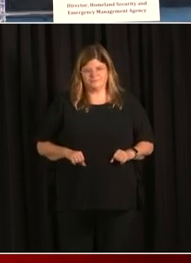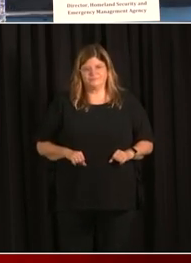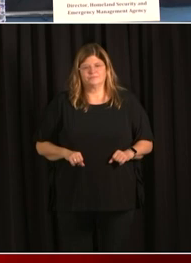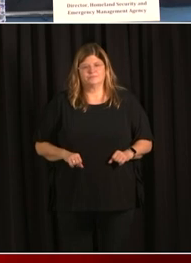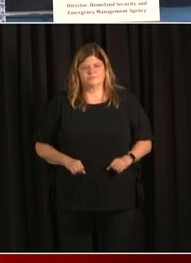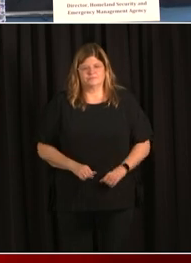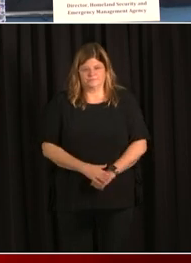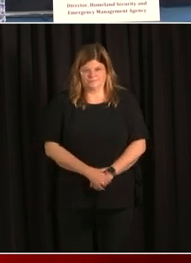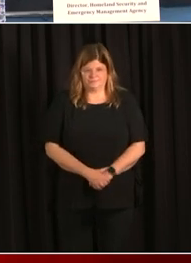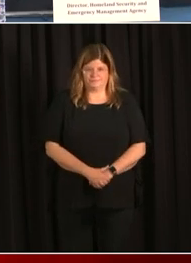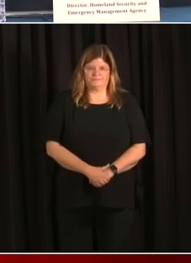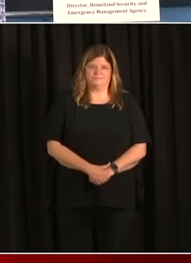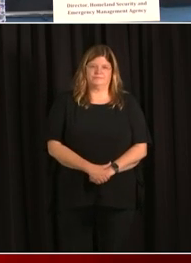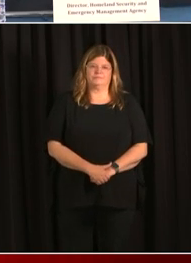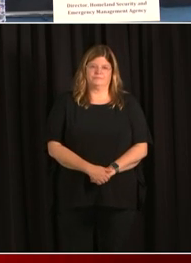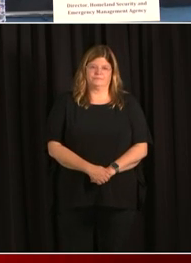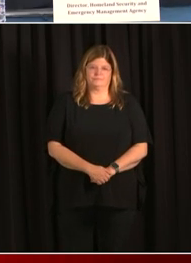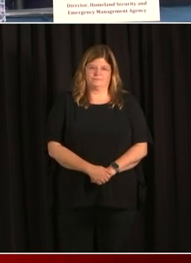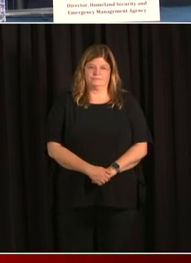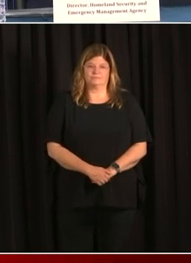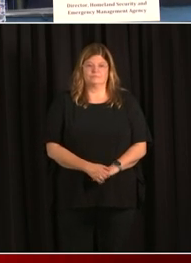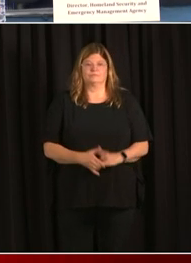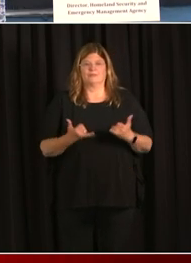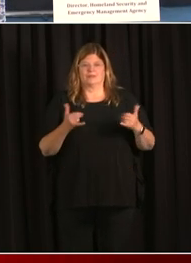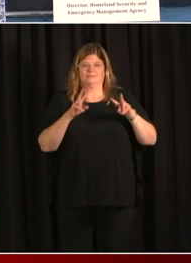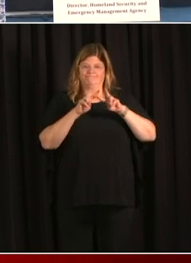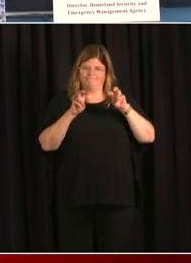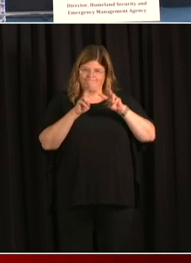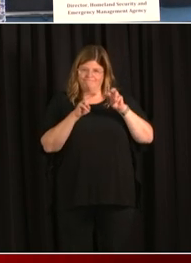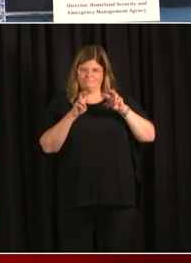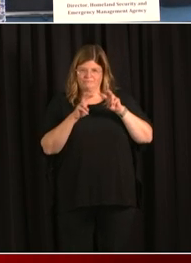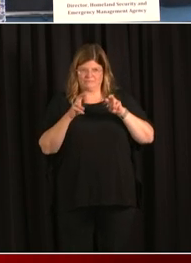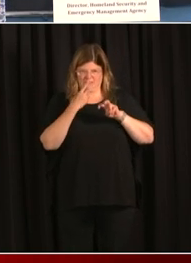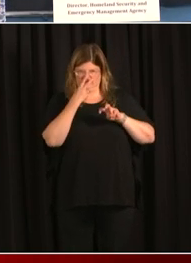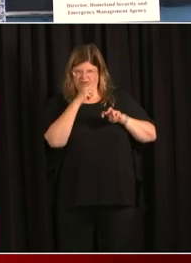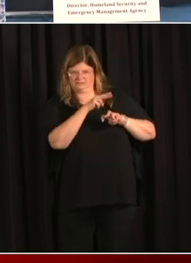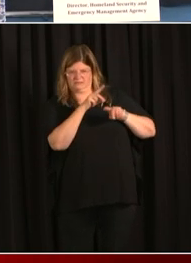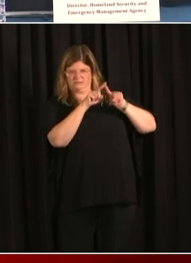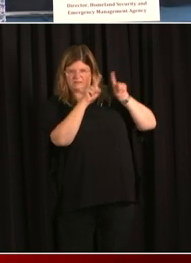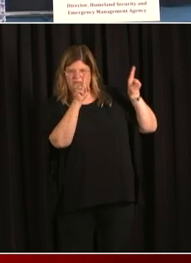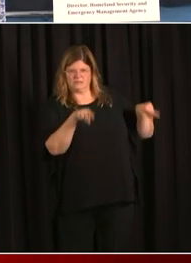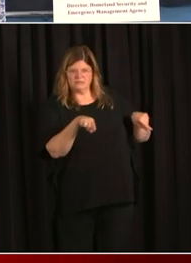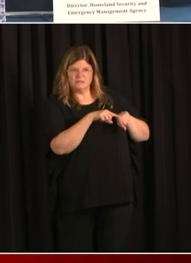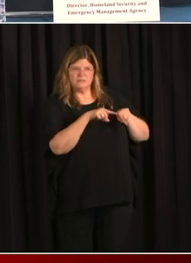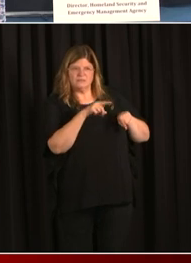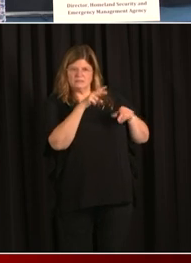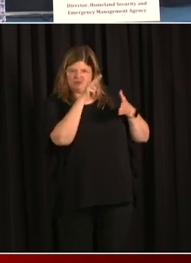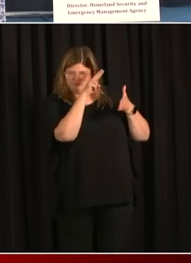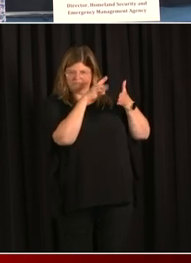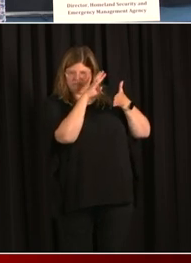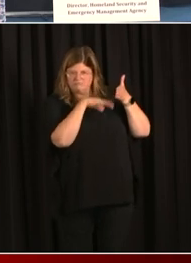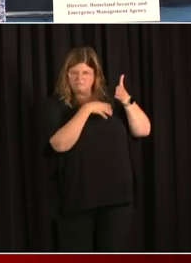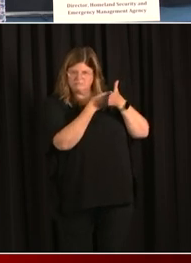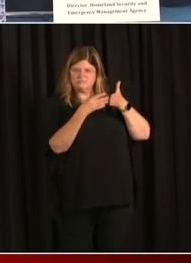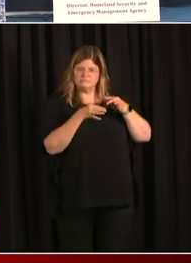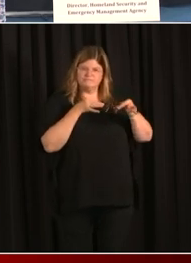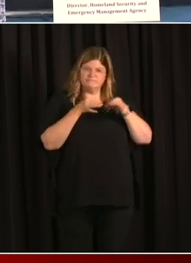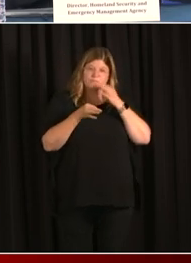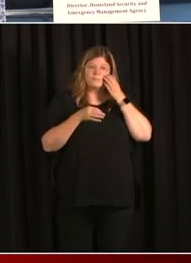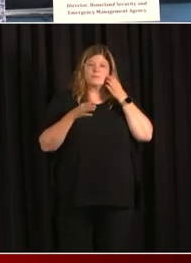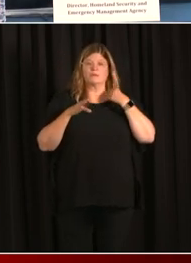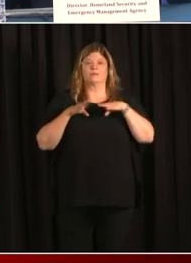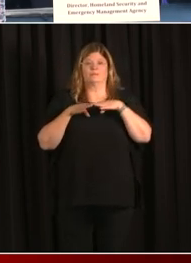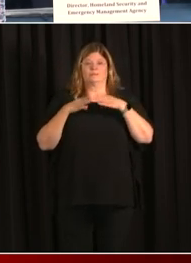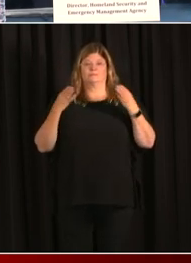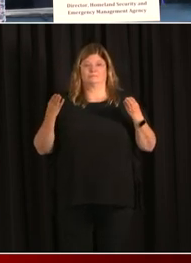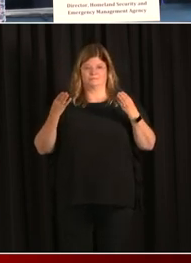We're also looking at how, and you can see here on the slides, and the Reopen Advisory Committee that